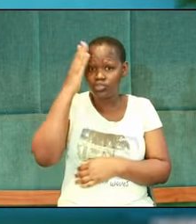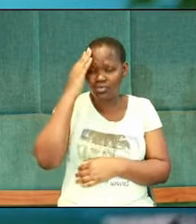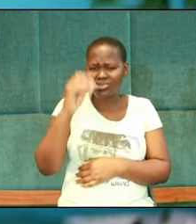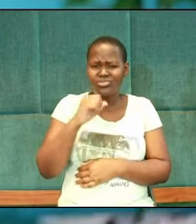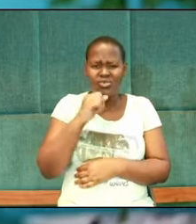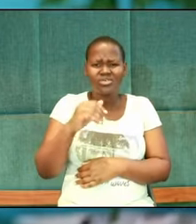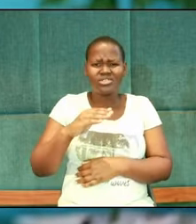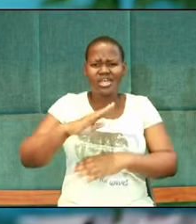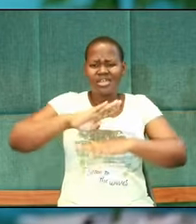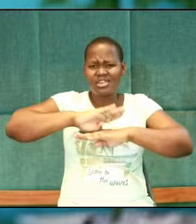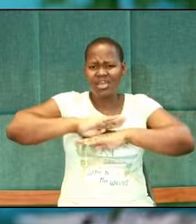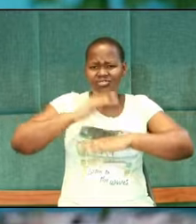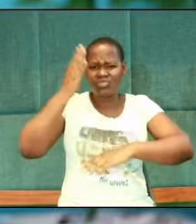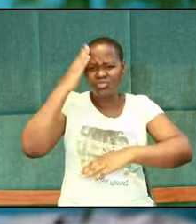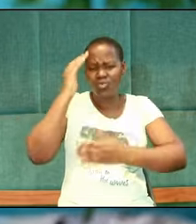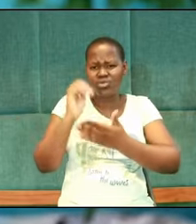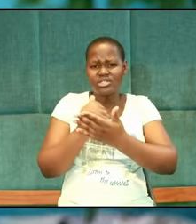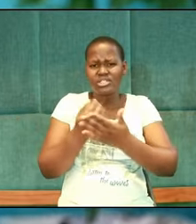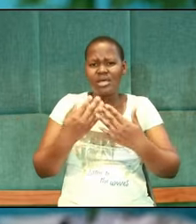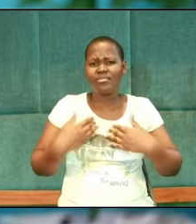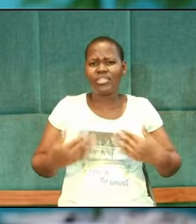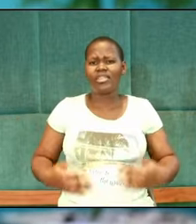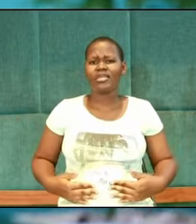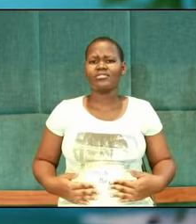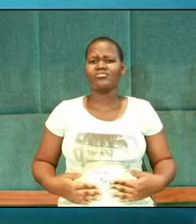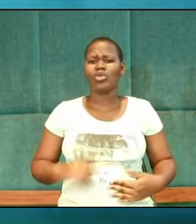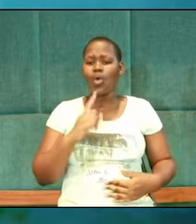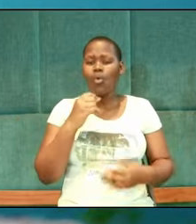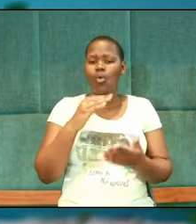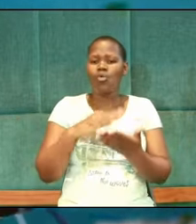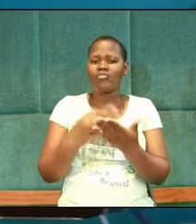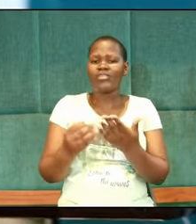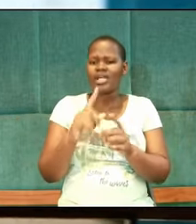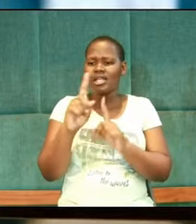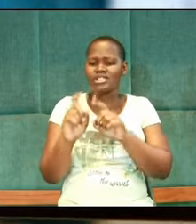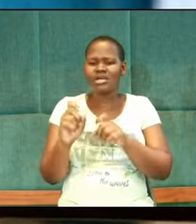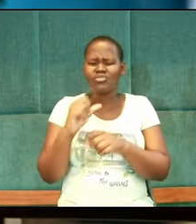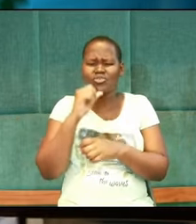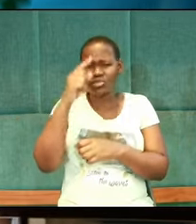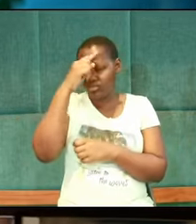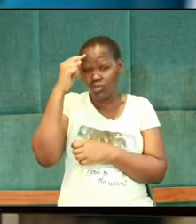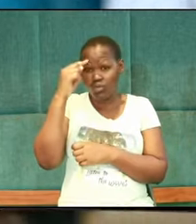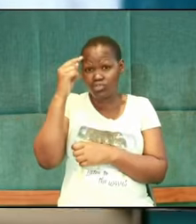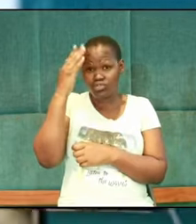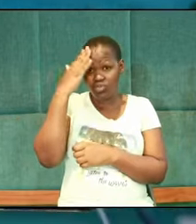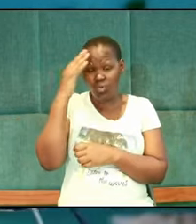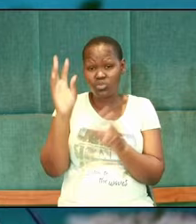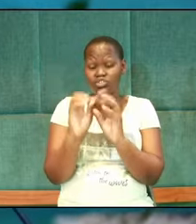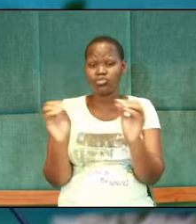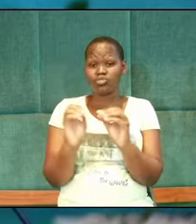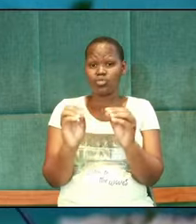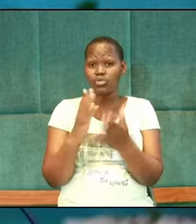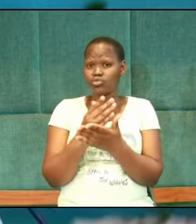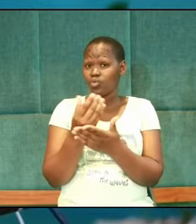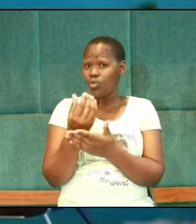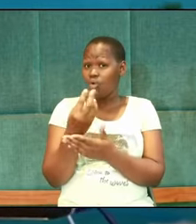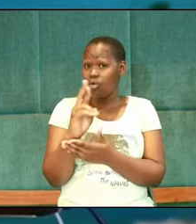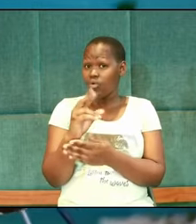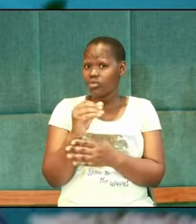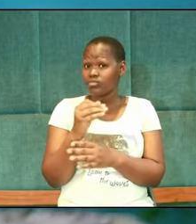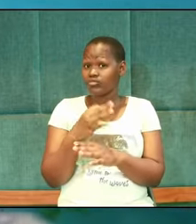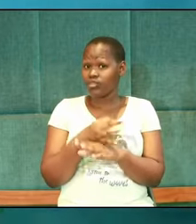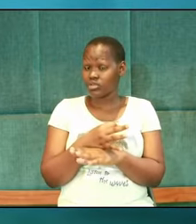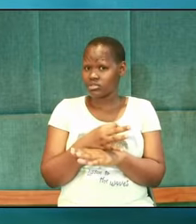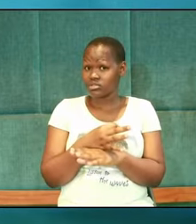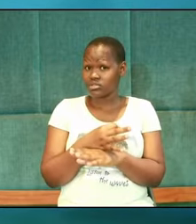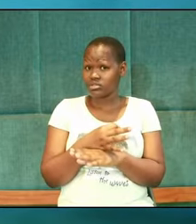things. Those who fail exams, it's not because they don't know anything. True or false? I don't get